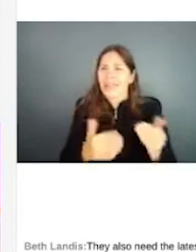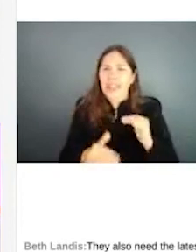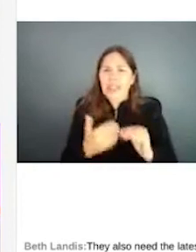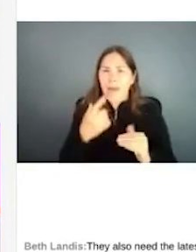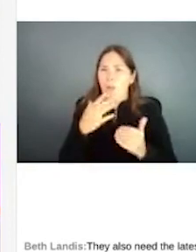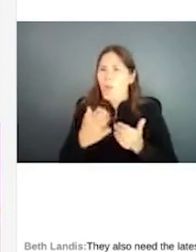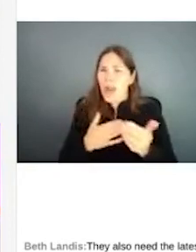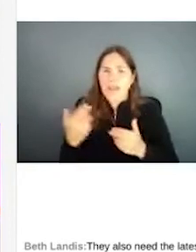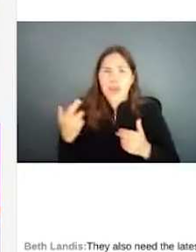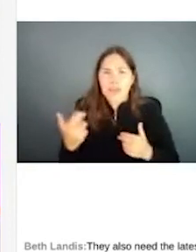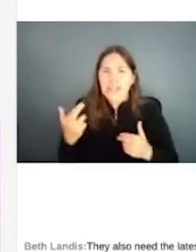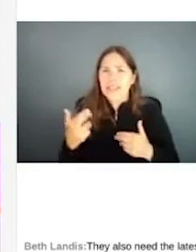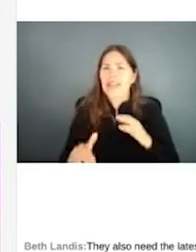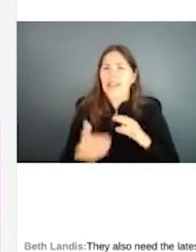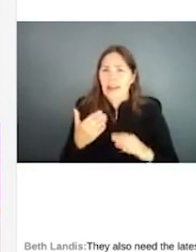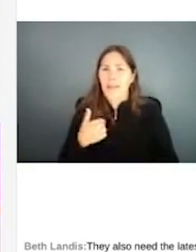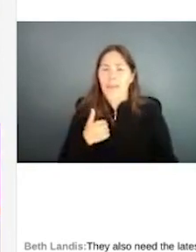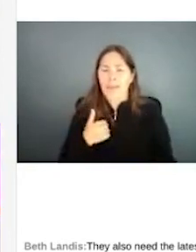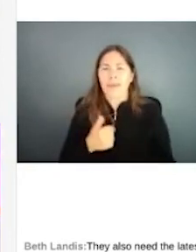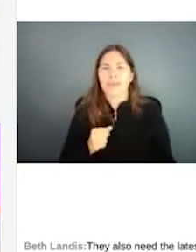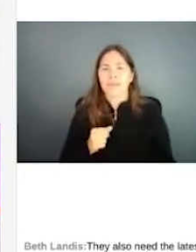whatsoever. And